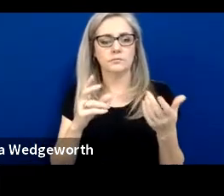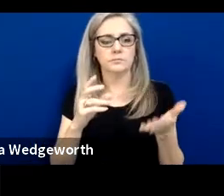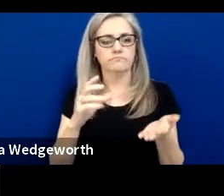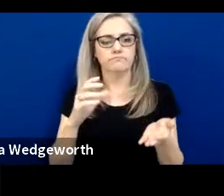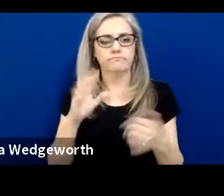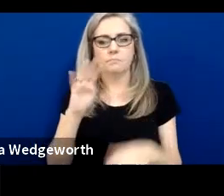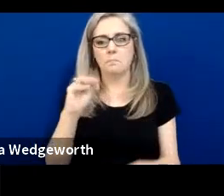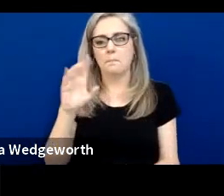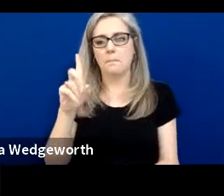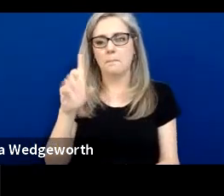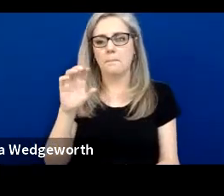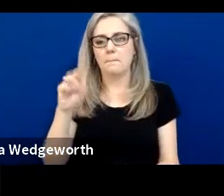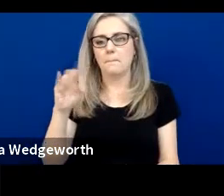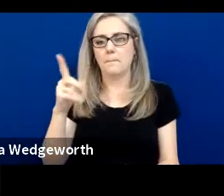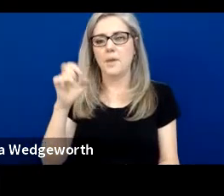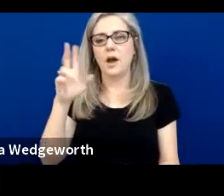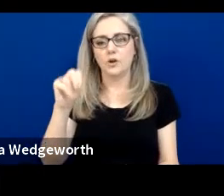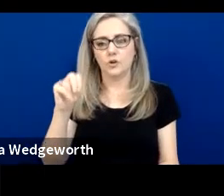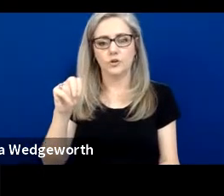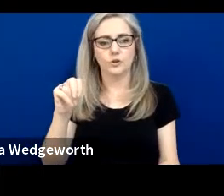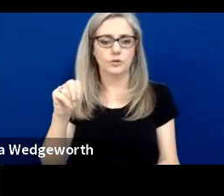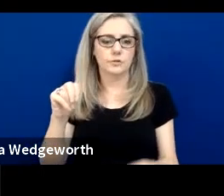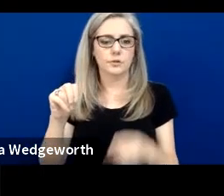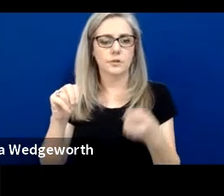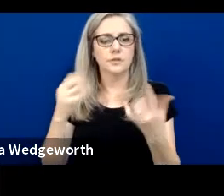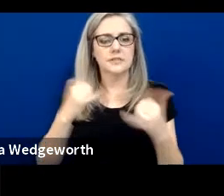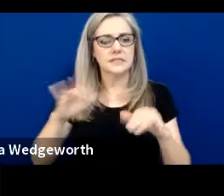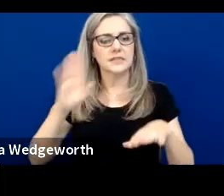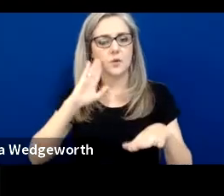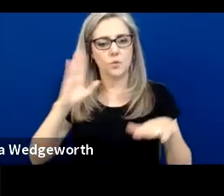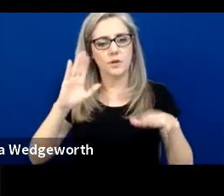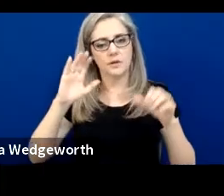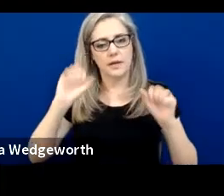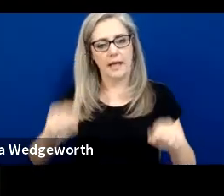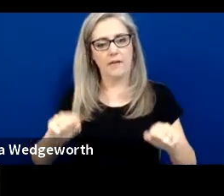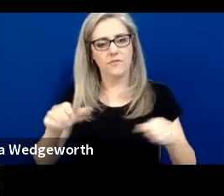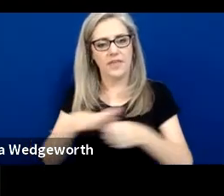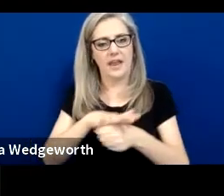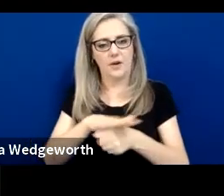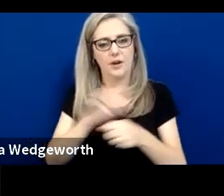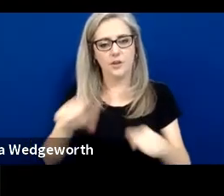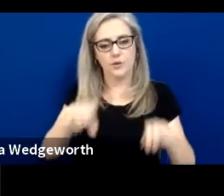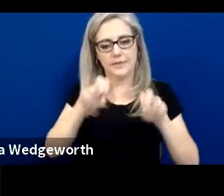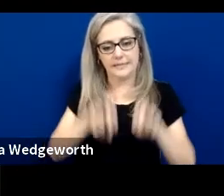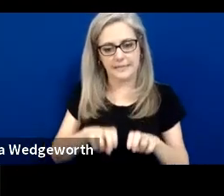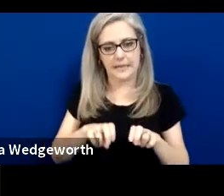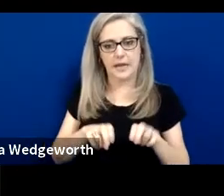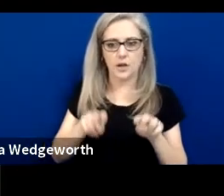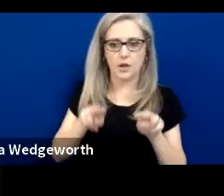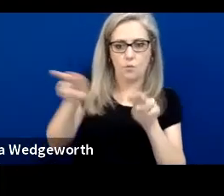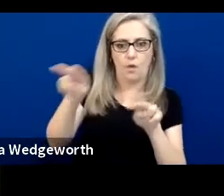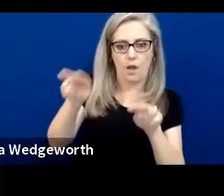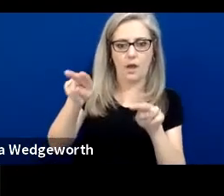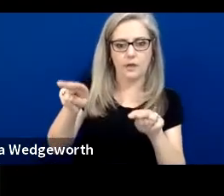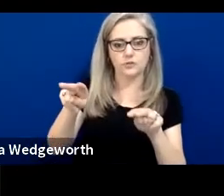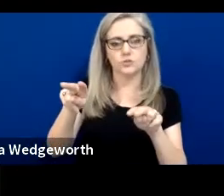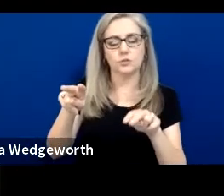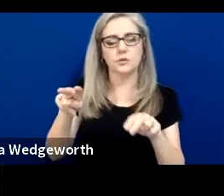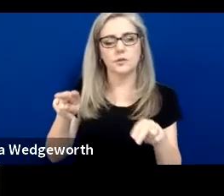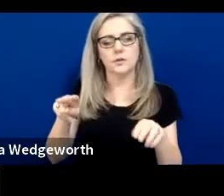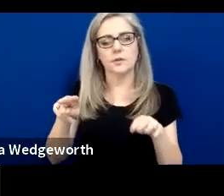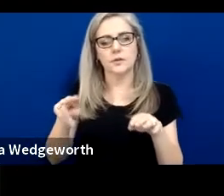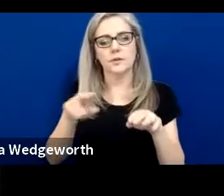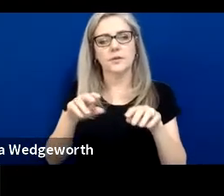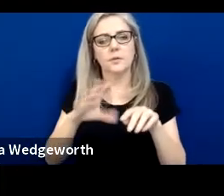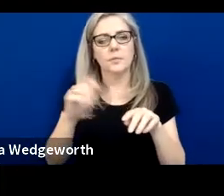that window seat cut out to look out onto the playground, but then it would ramp down into these different